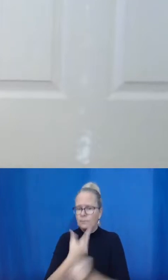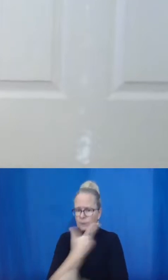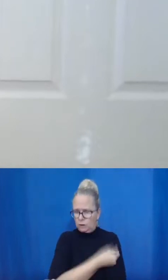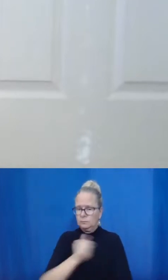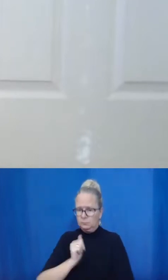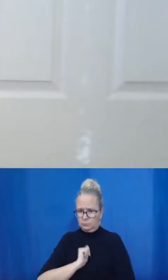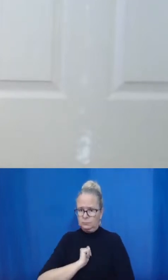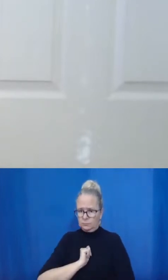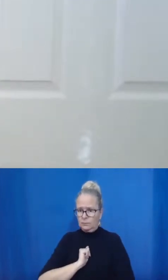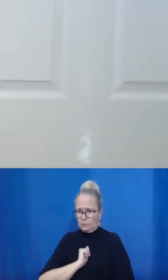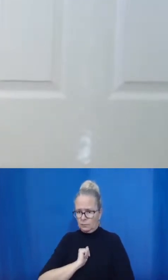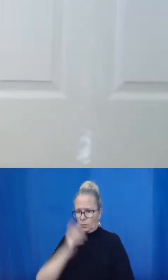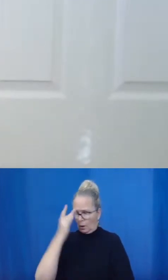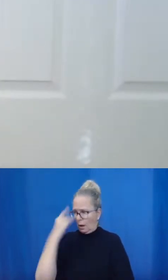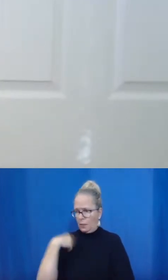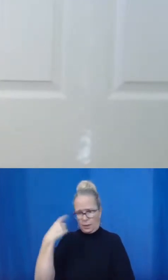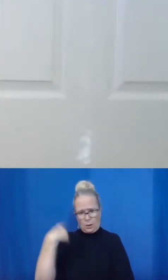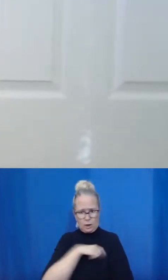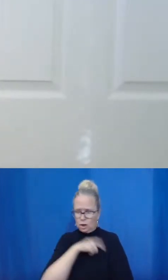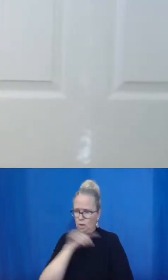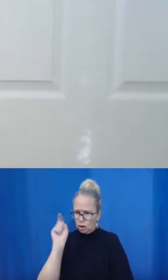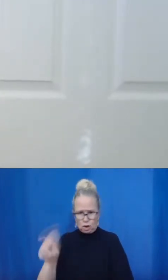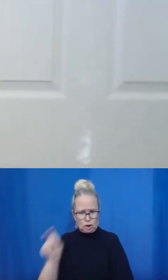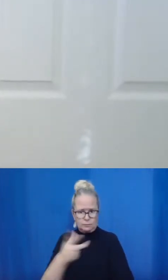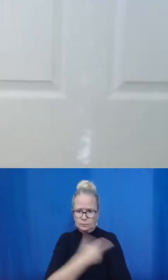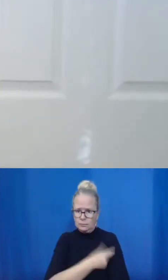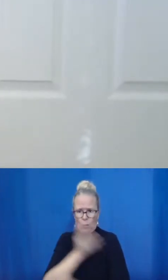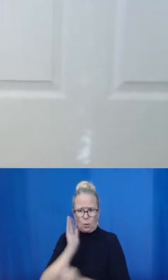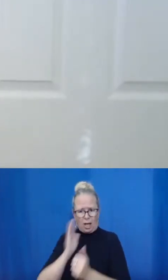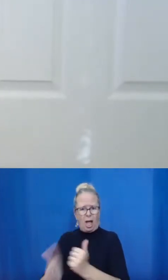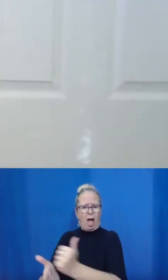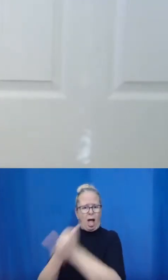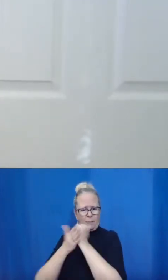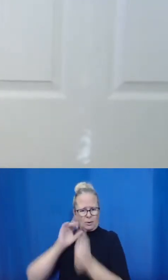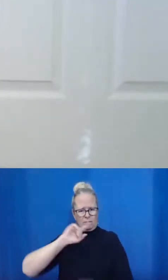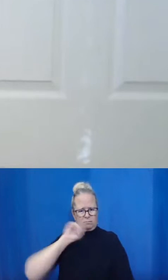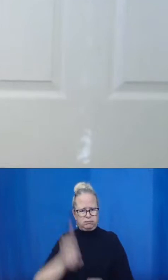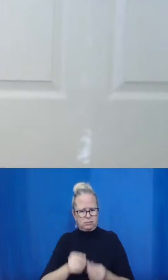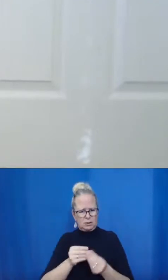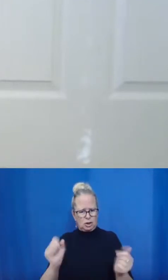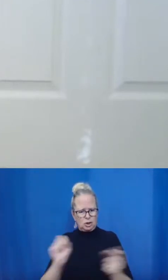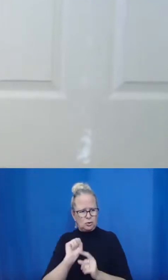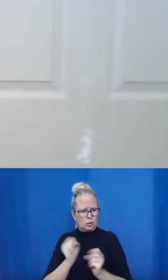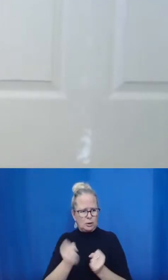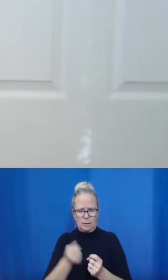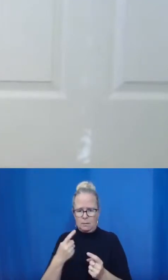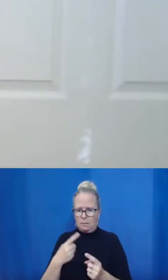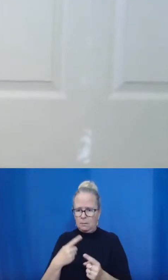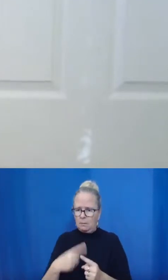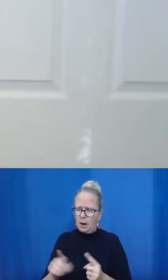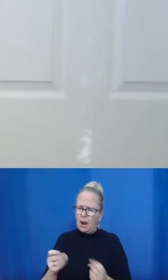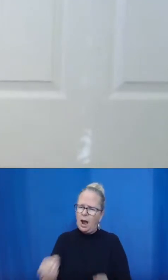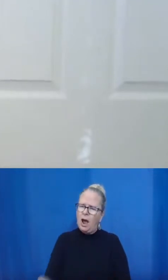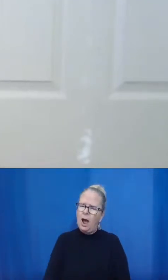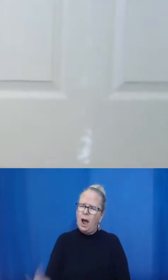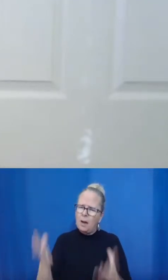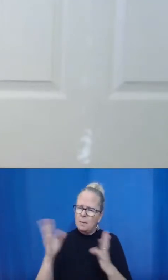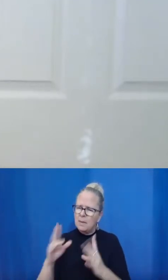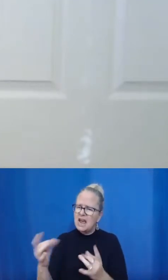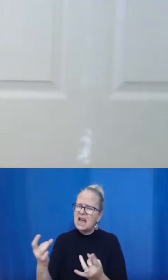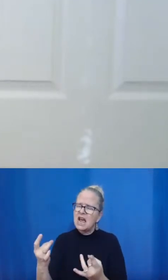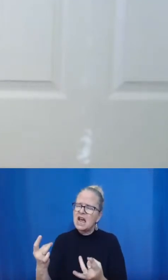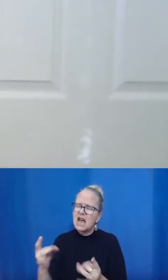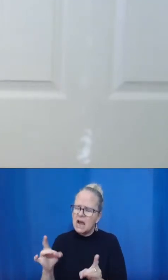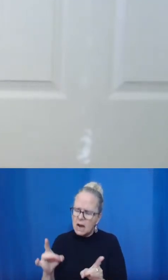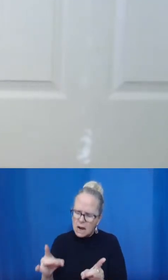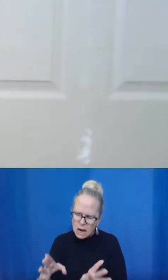media. People that I thought were my friends were harassing me on social media, trolling me,